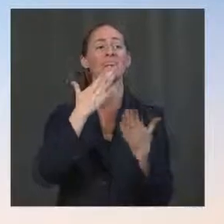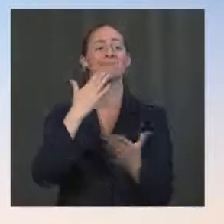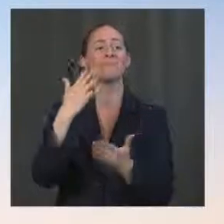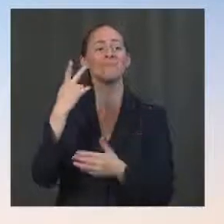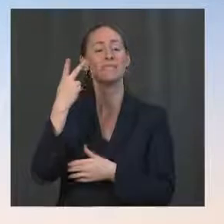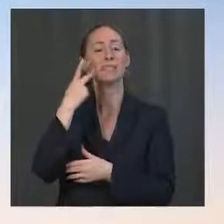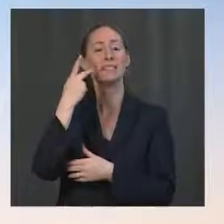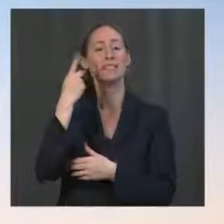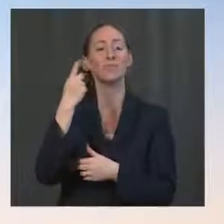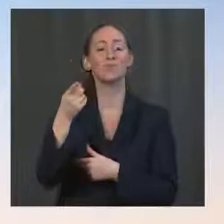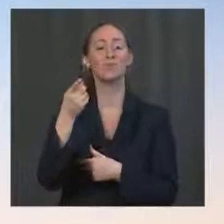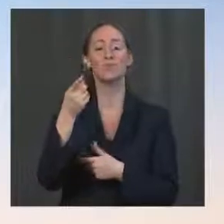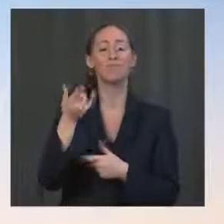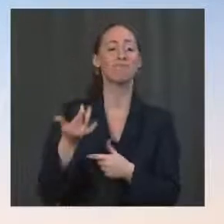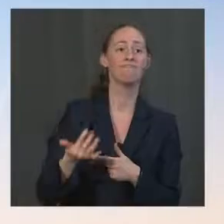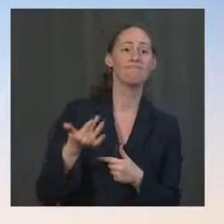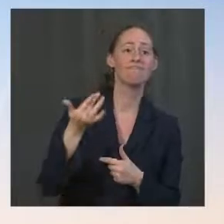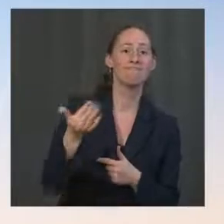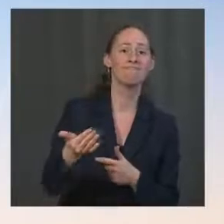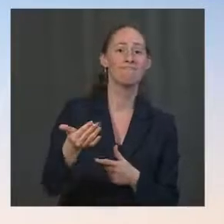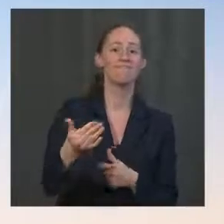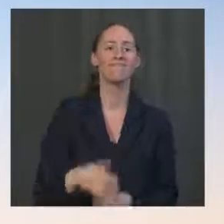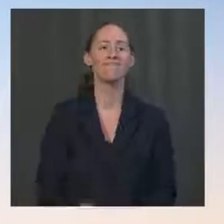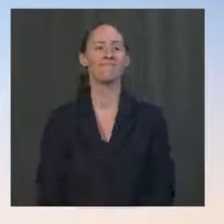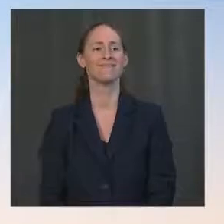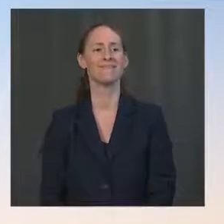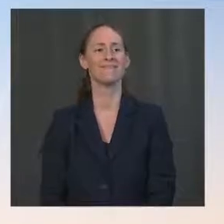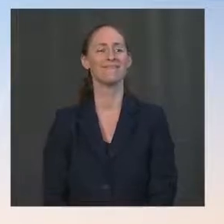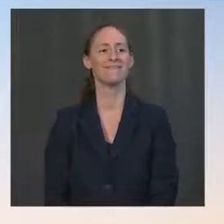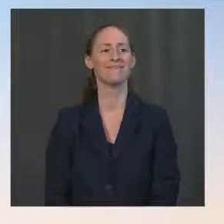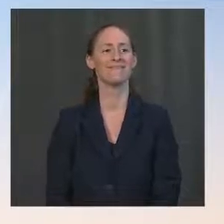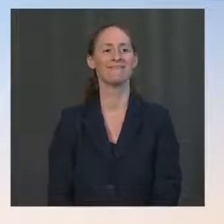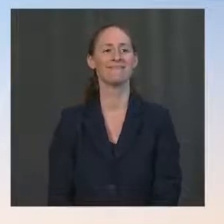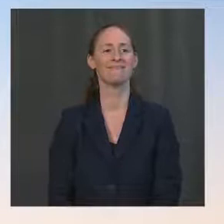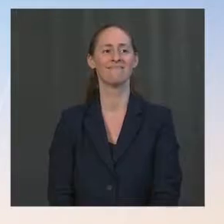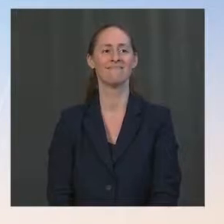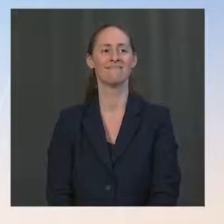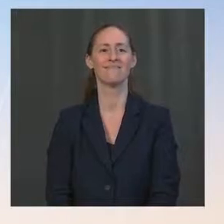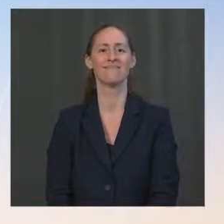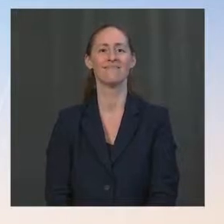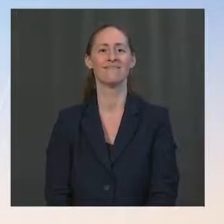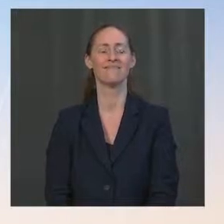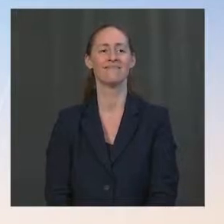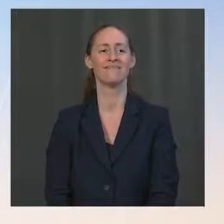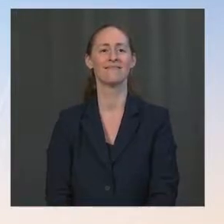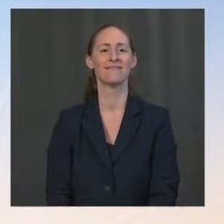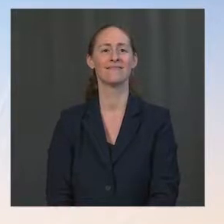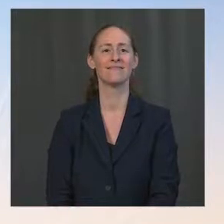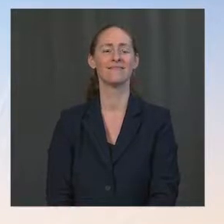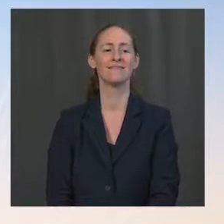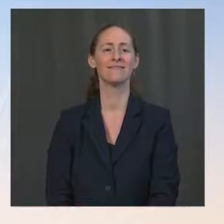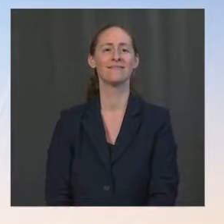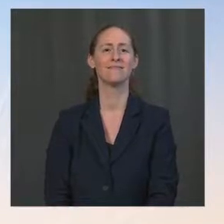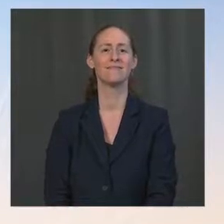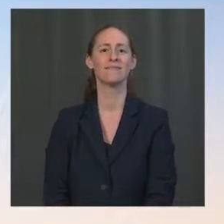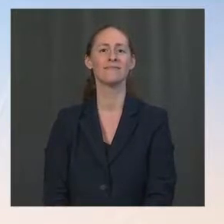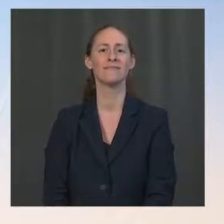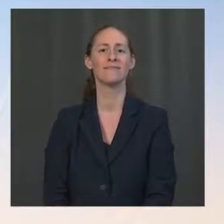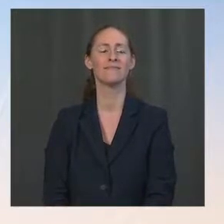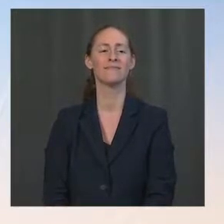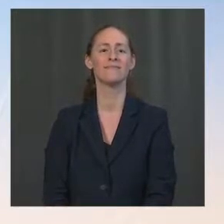Monday. If you couldn't anticipate small problems, how can we be sure that we'll be able to get the bombers? That bomb.